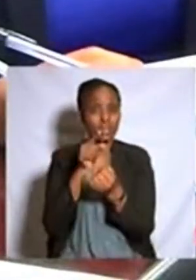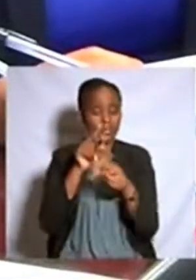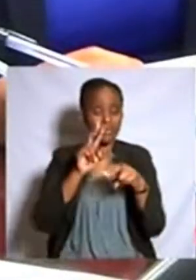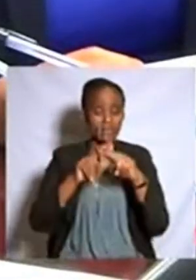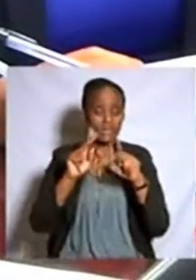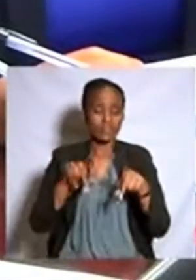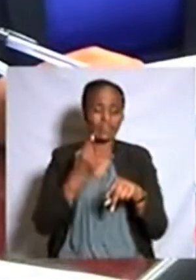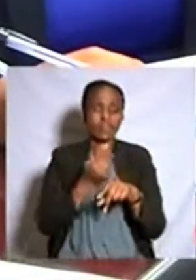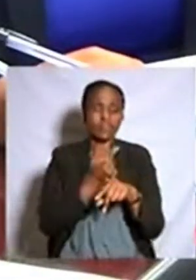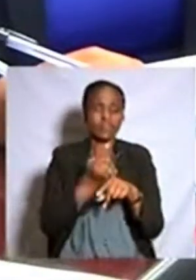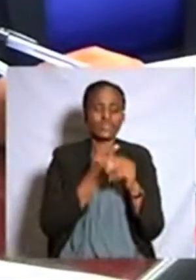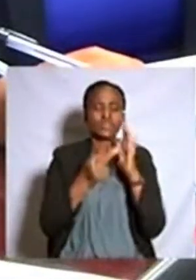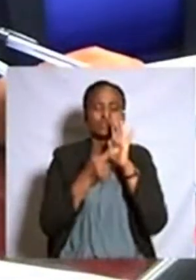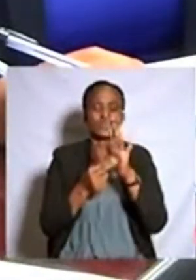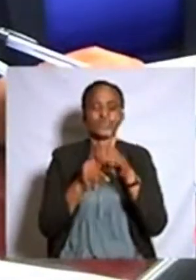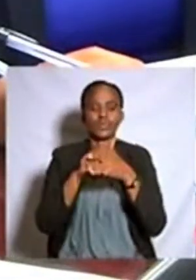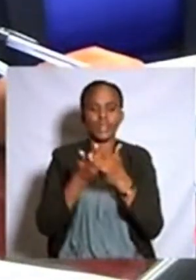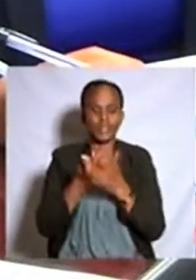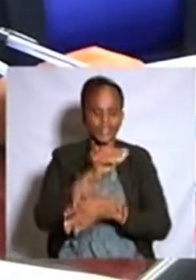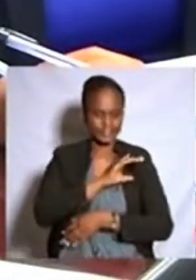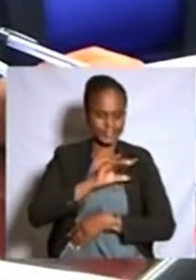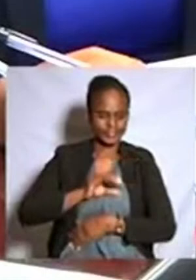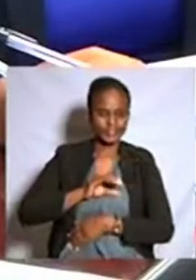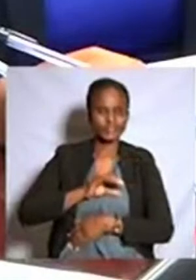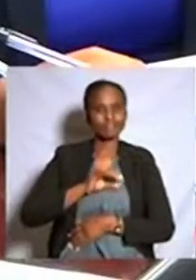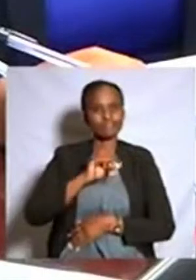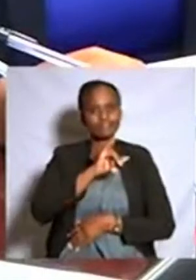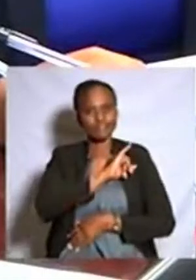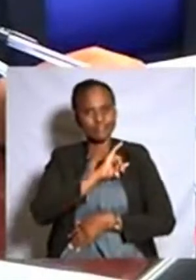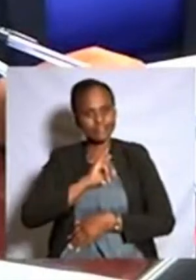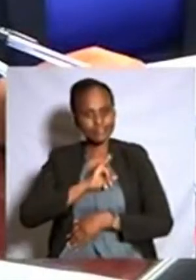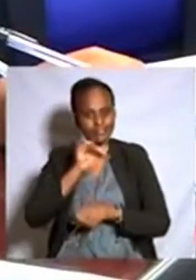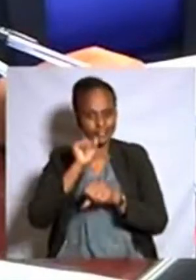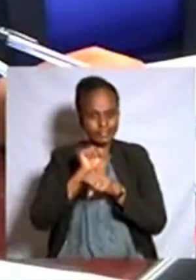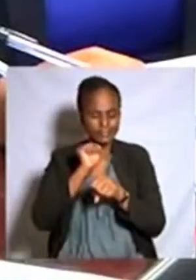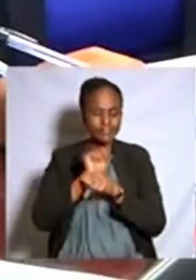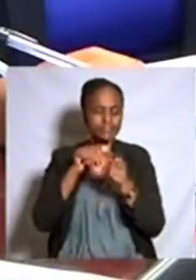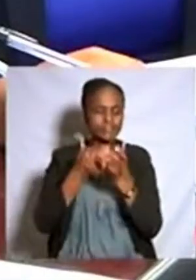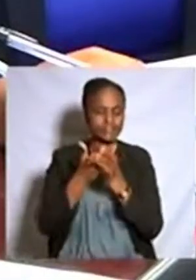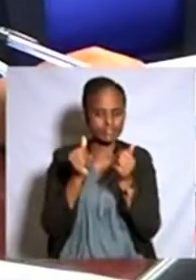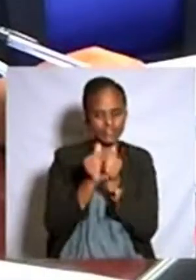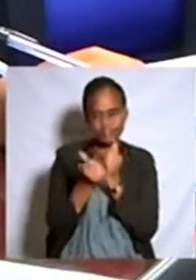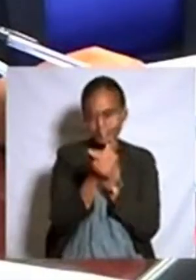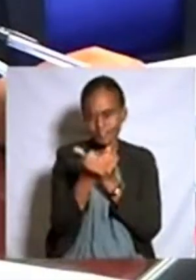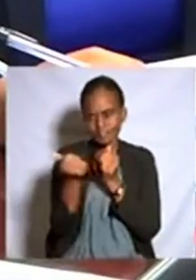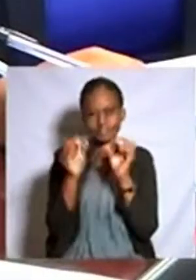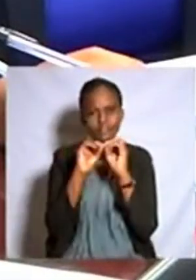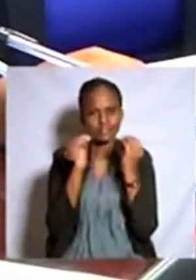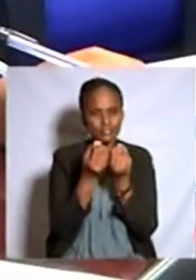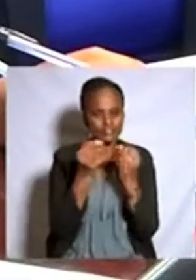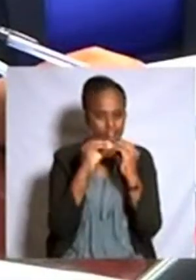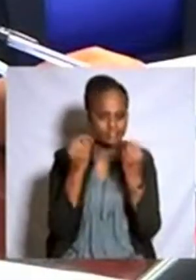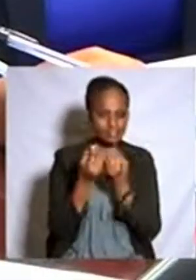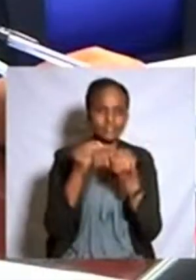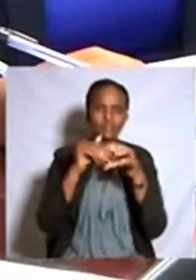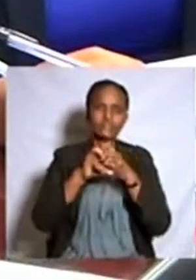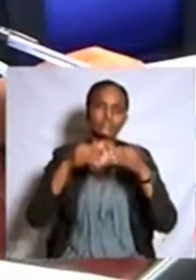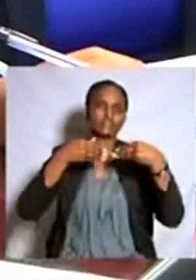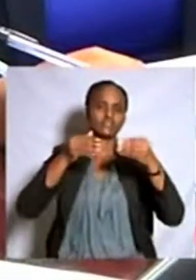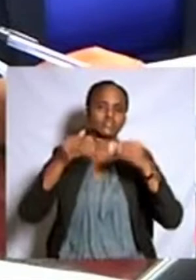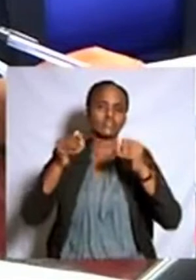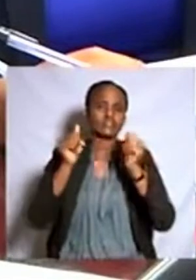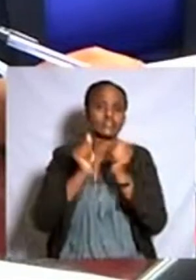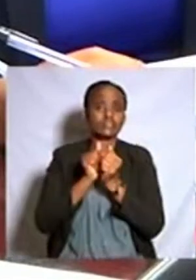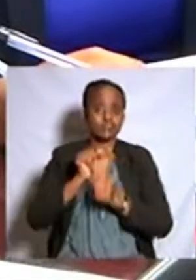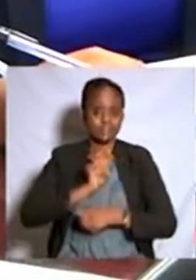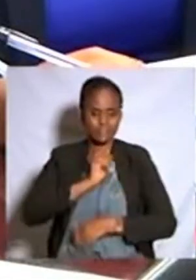of how the company, the institution is faring compared to other institutions in the market. Regarding